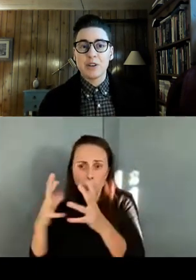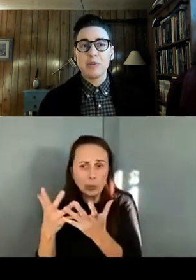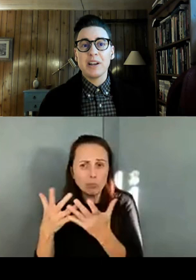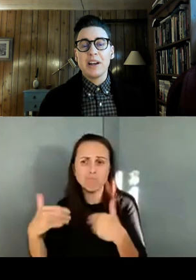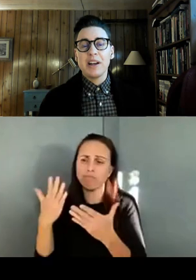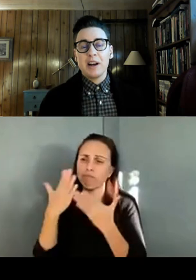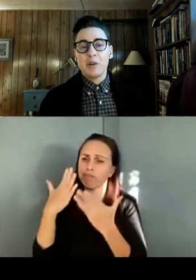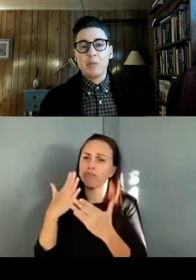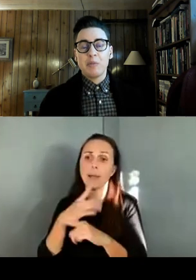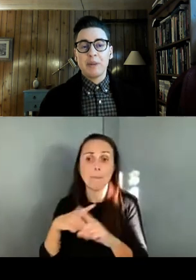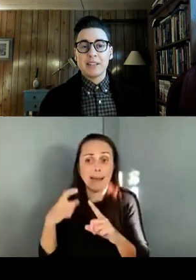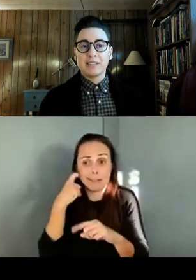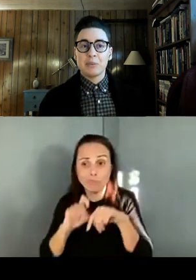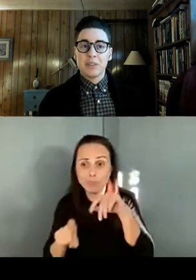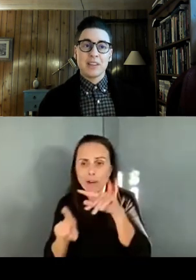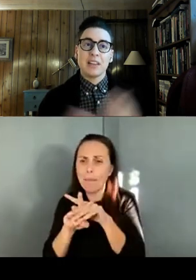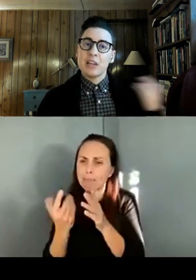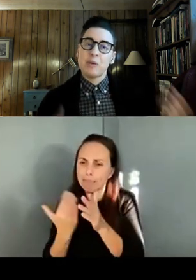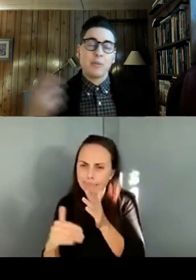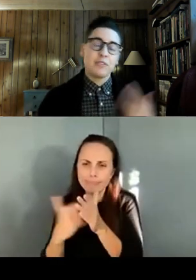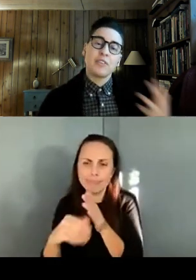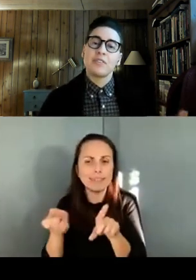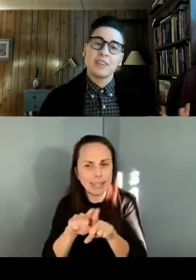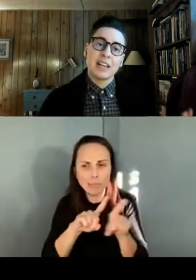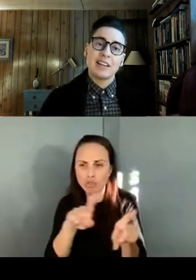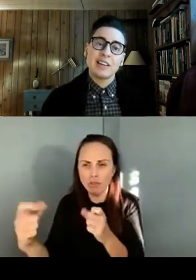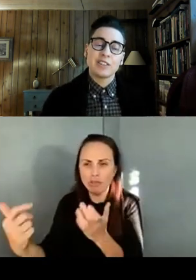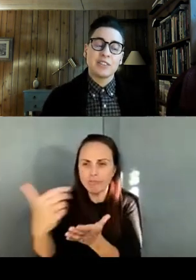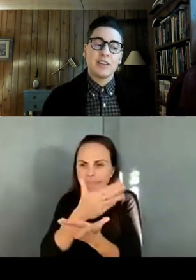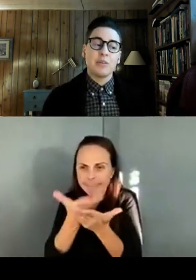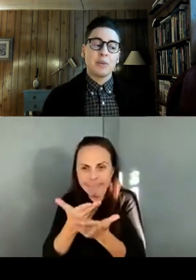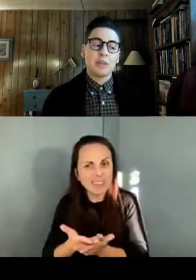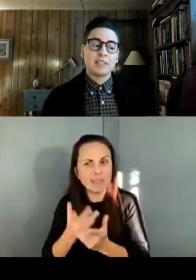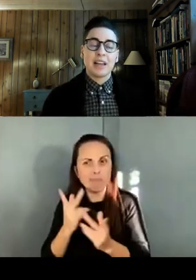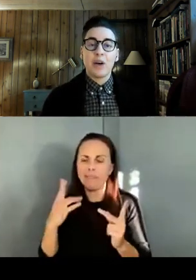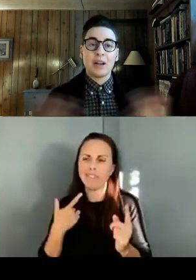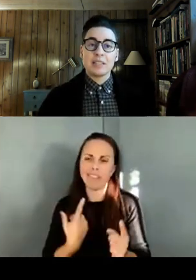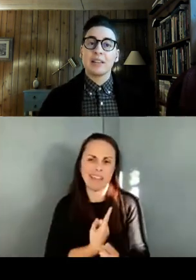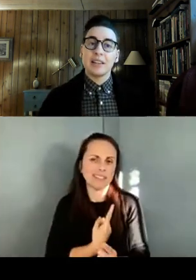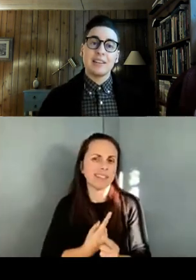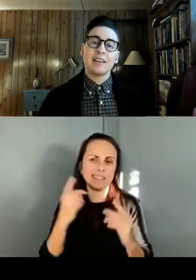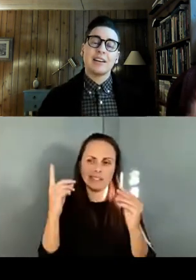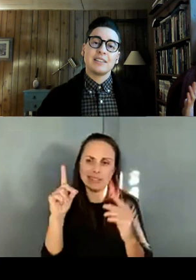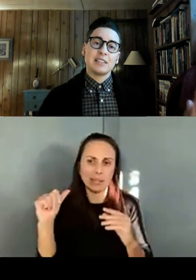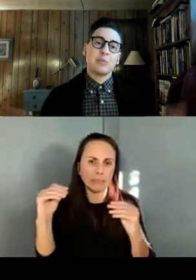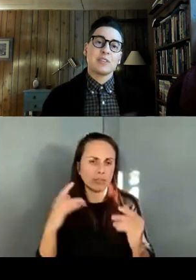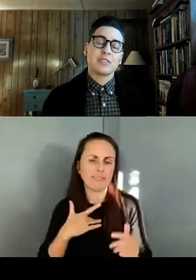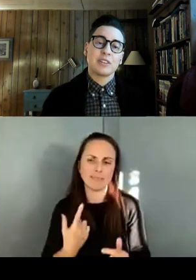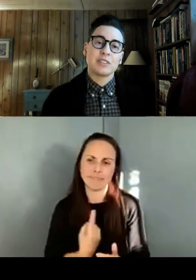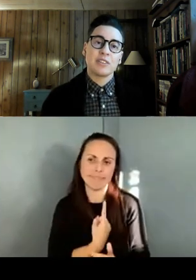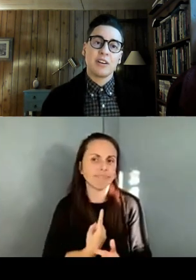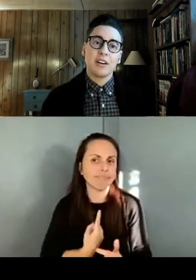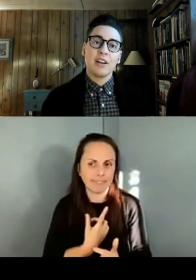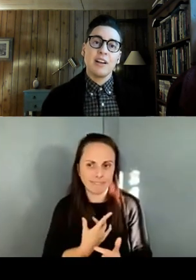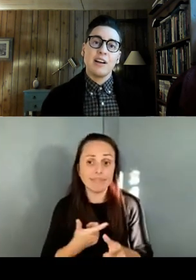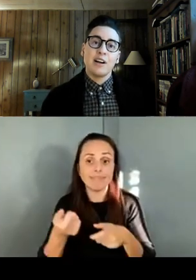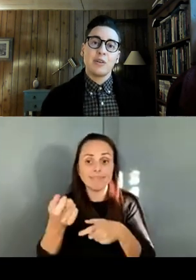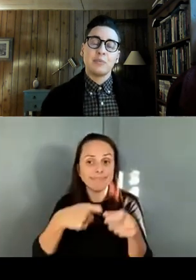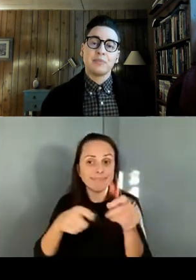Affinity Group. But one thing that came up over and over again in our survey was how isolated disabled instructors